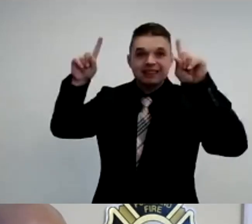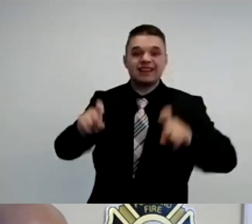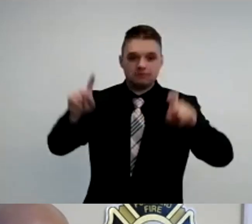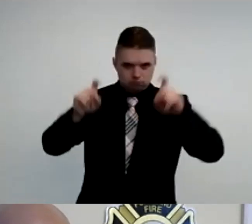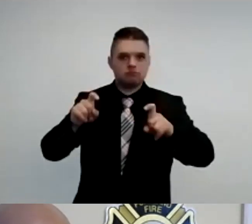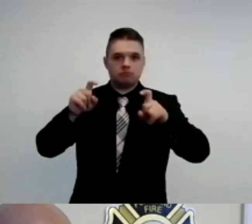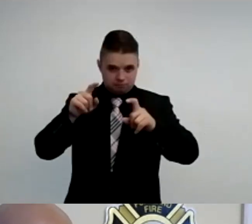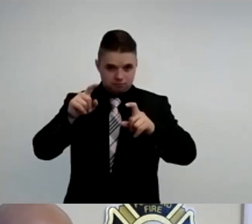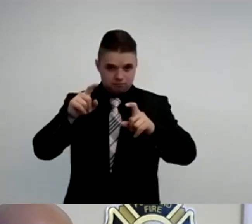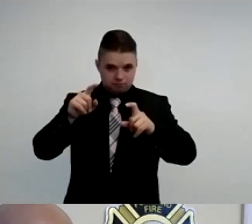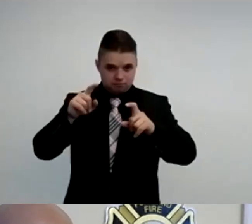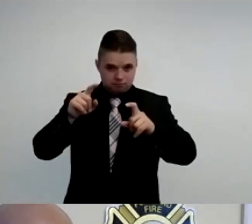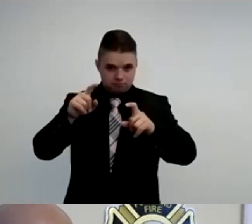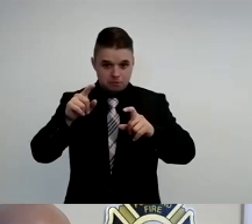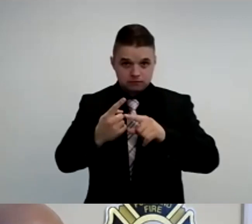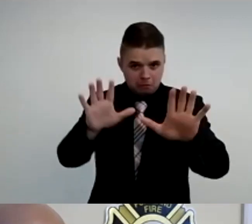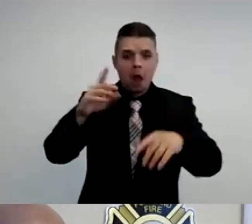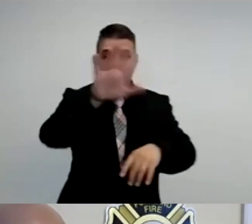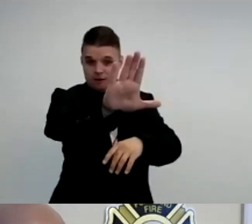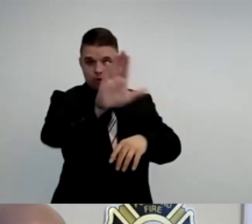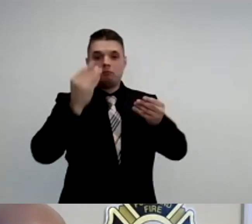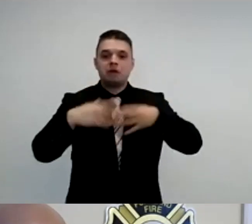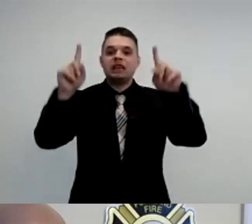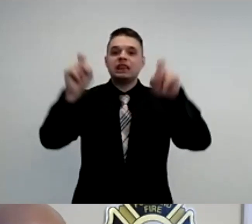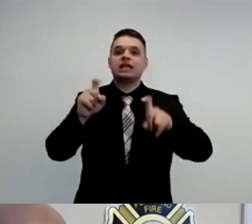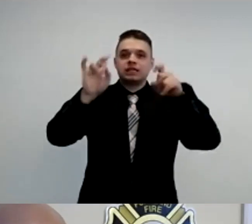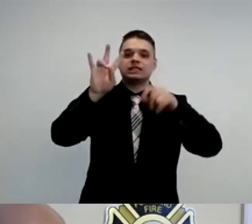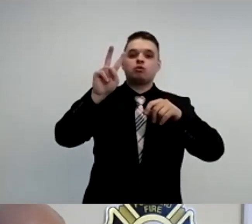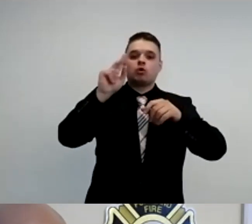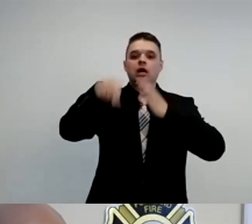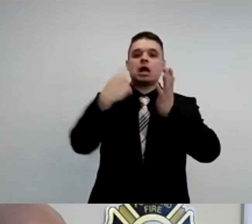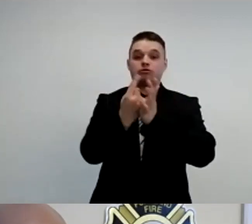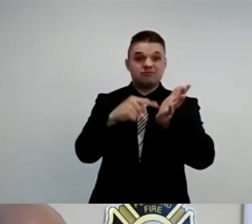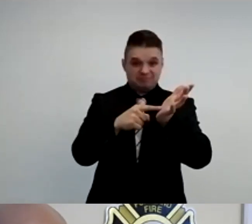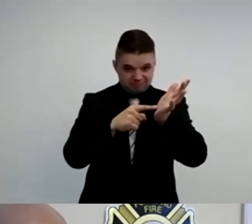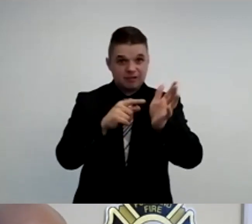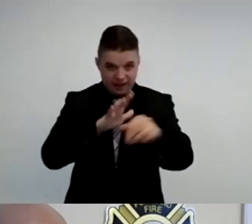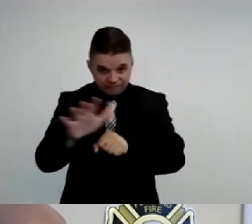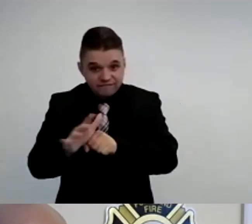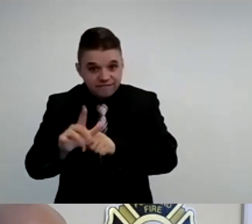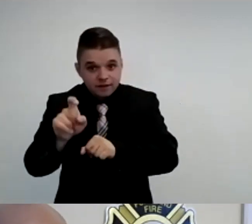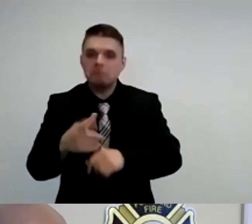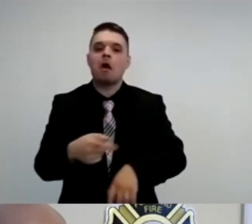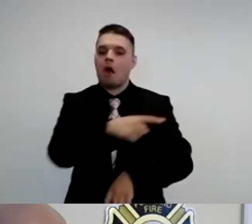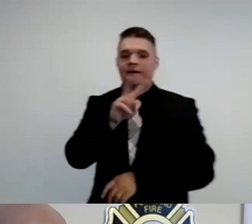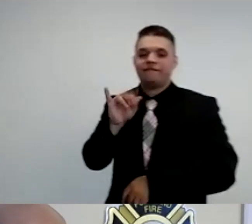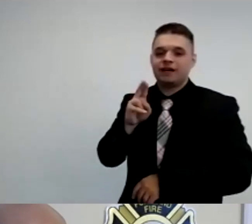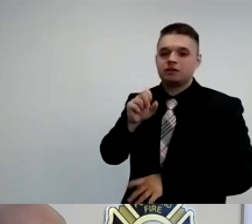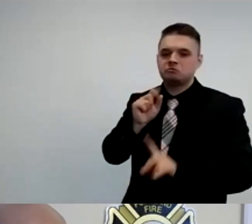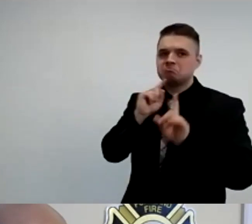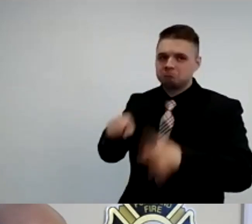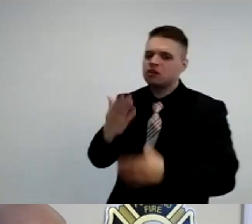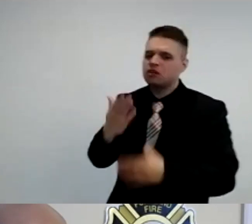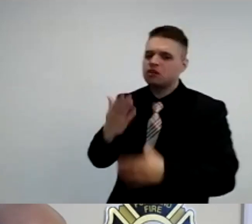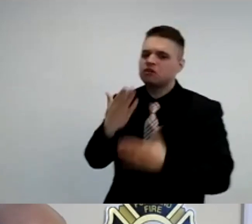they don't have any more symptoms? Yeah, thanks. That's a great question. It's true that this criteria is not going to